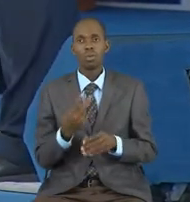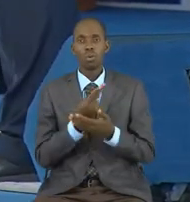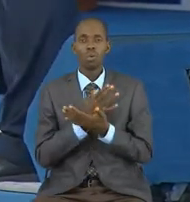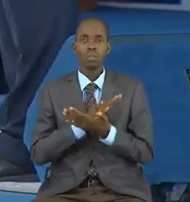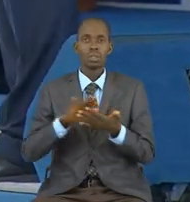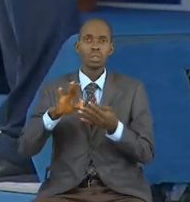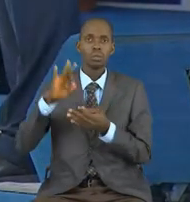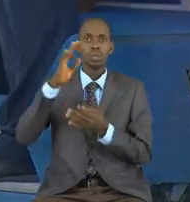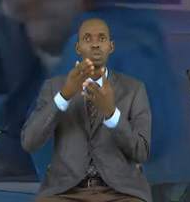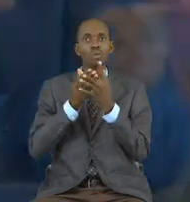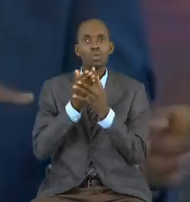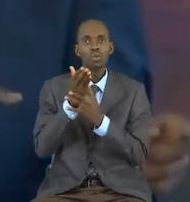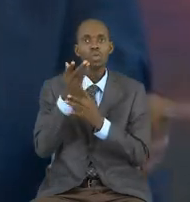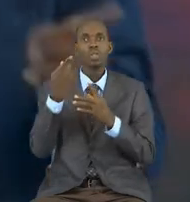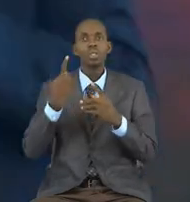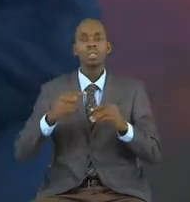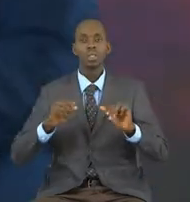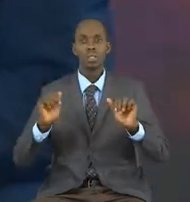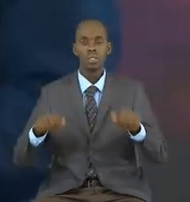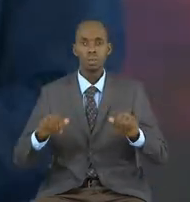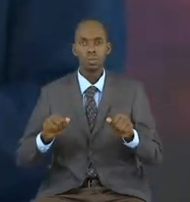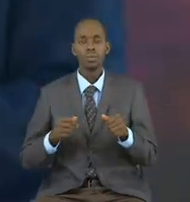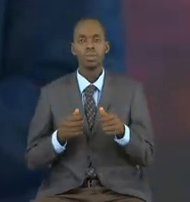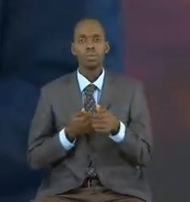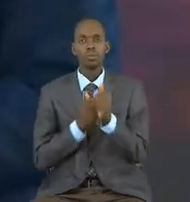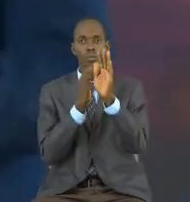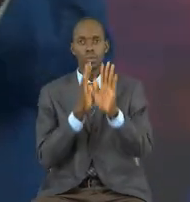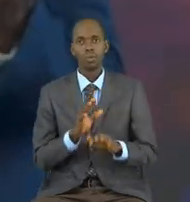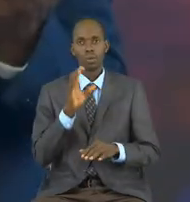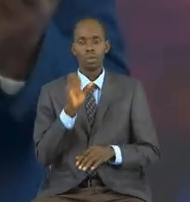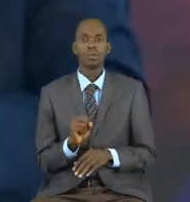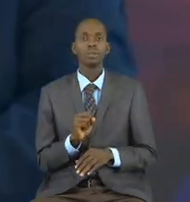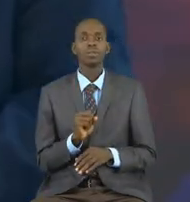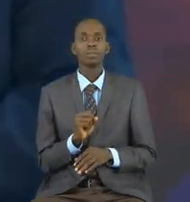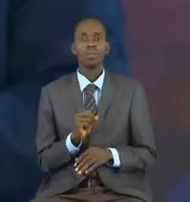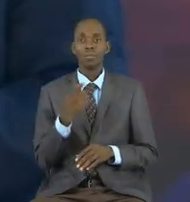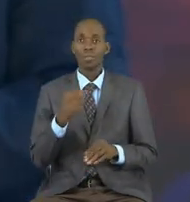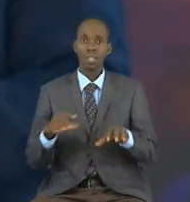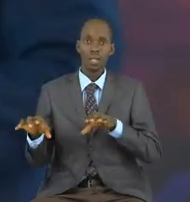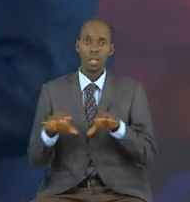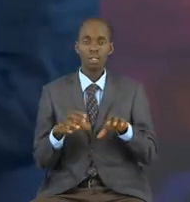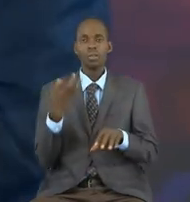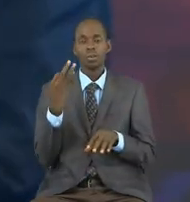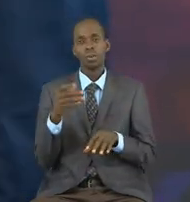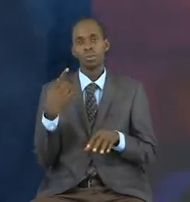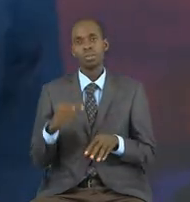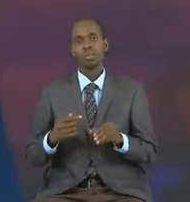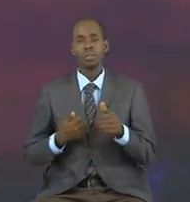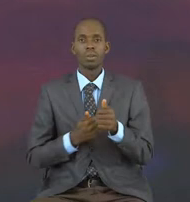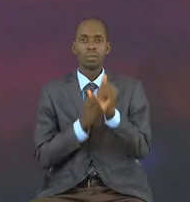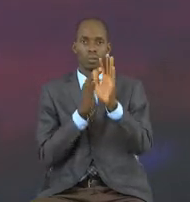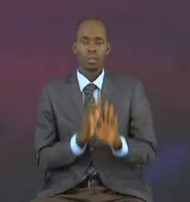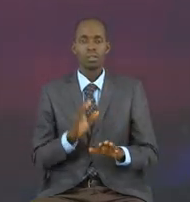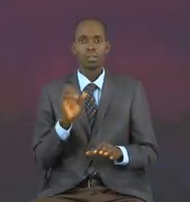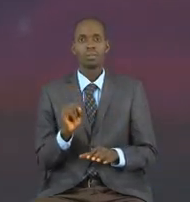the enabled disciples and apostles. The acts of the apostles, extend it a little, in